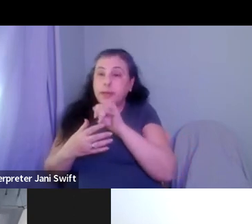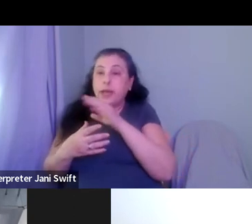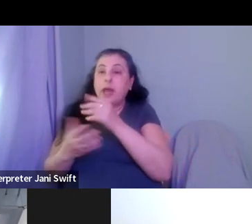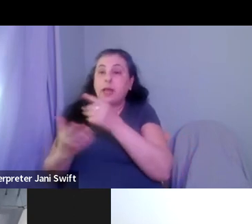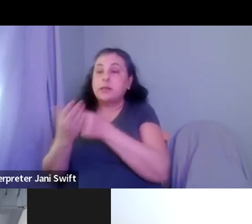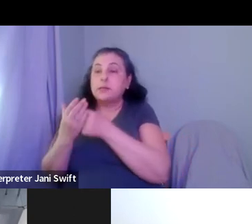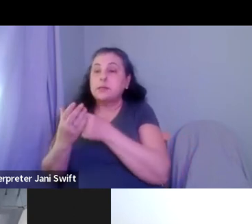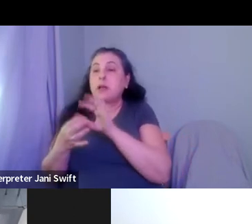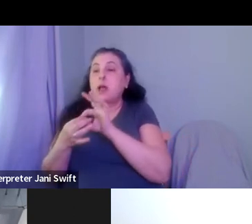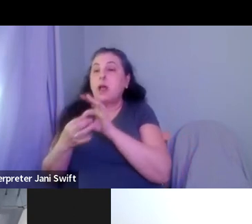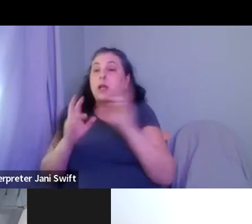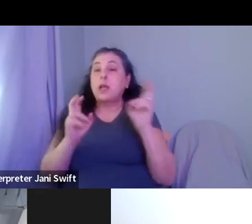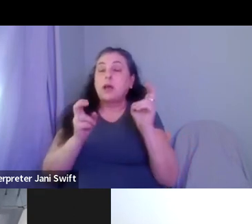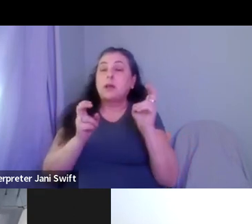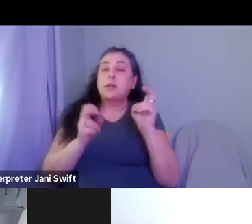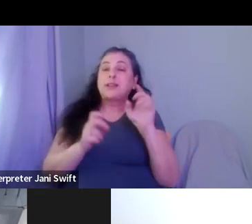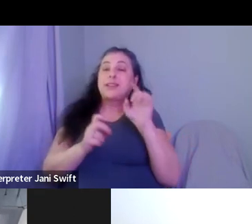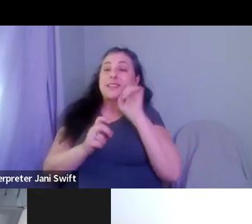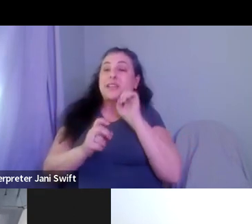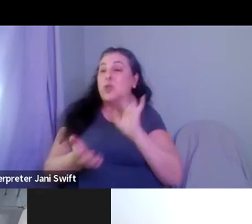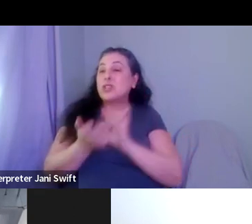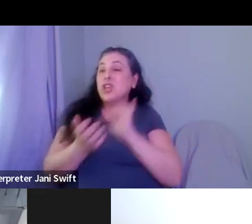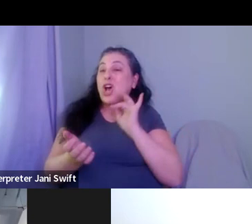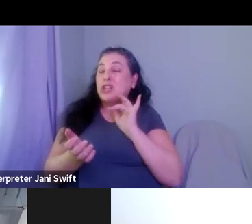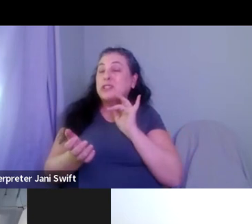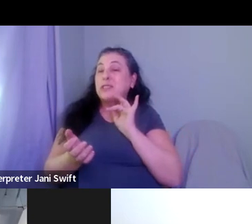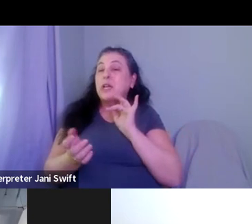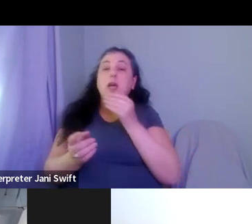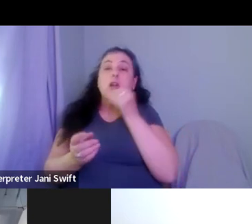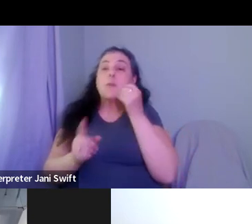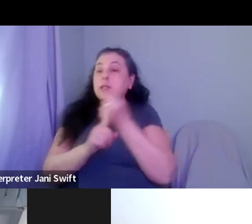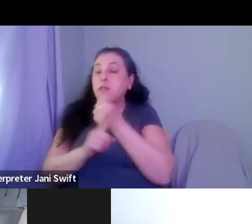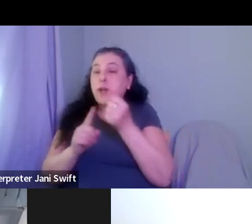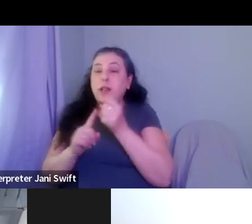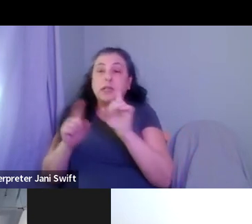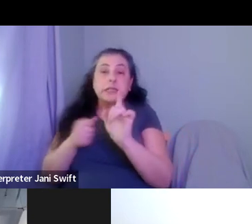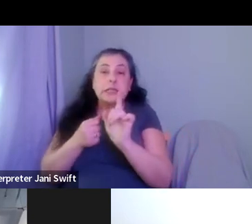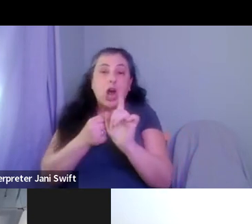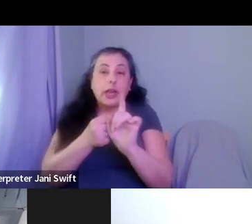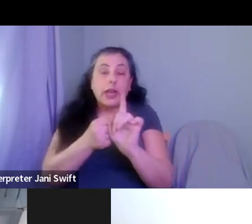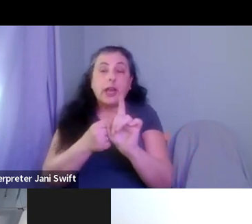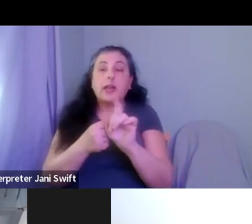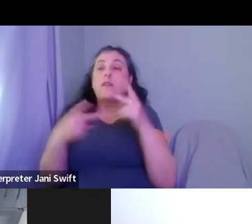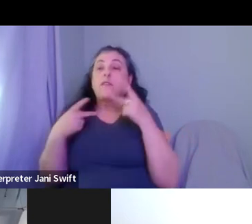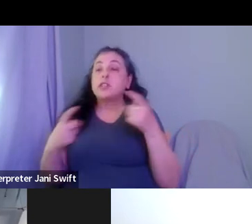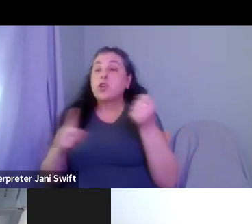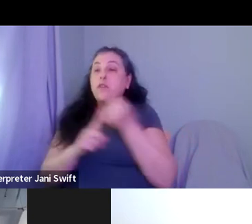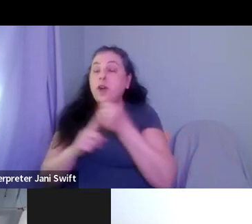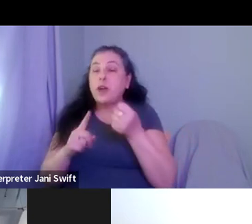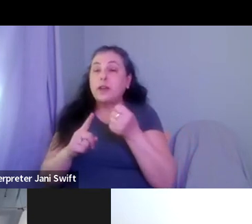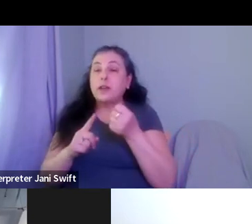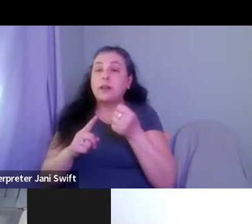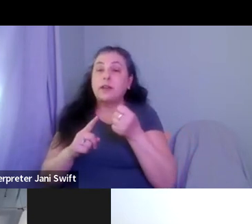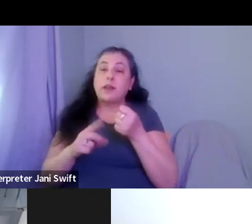around topics such as sexual assault, domestic violence, stalking, physical violence, and